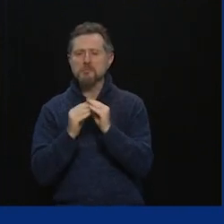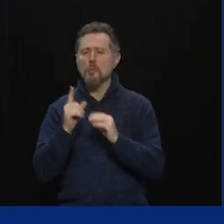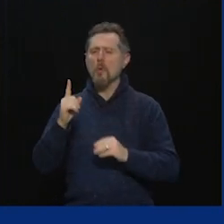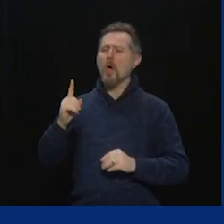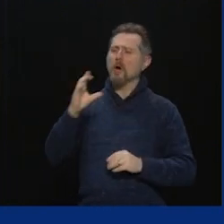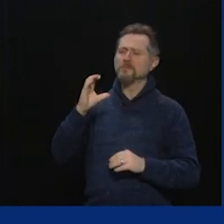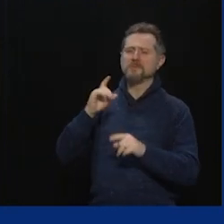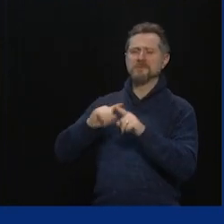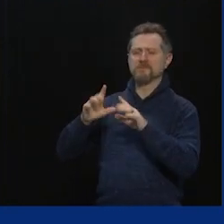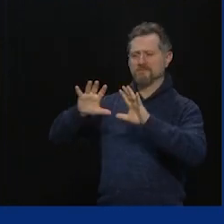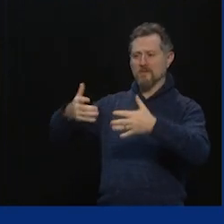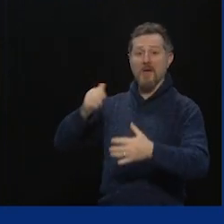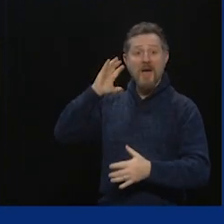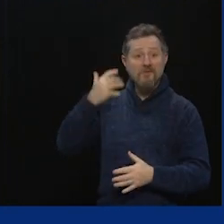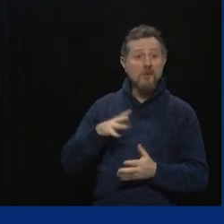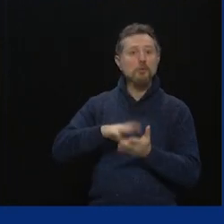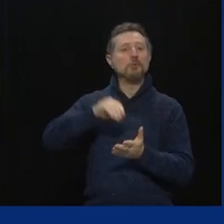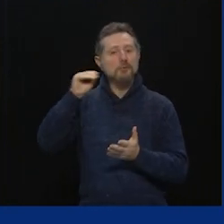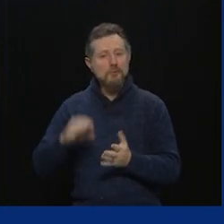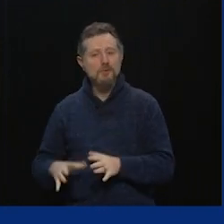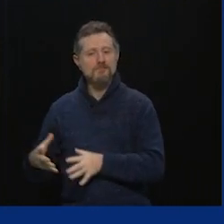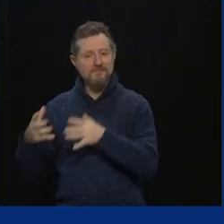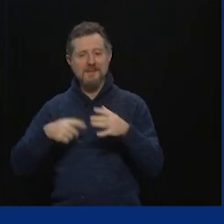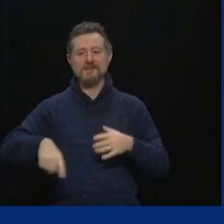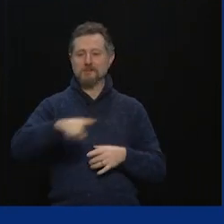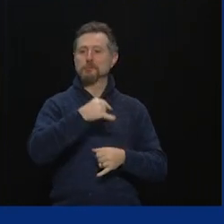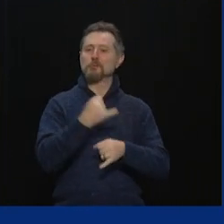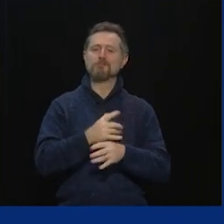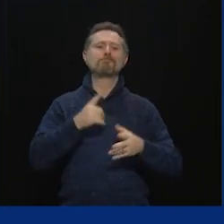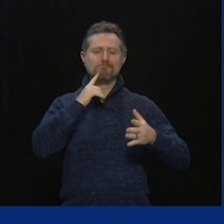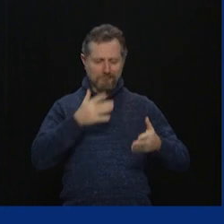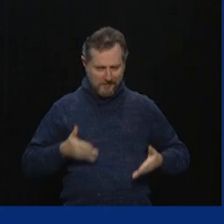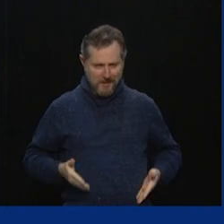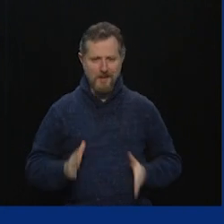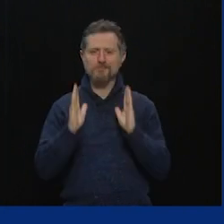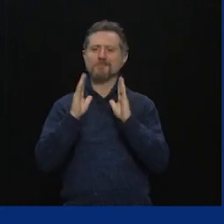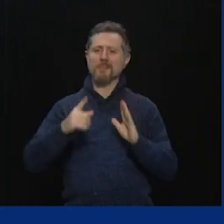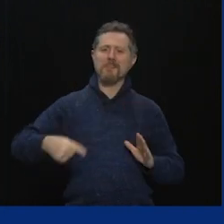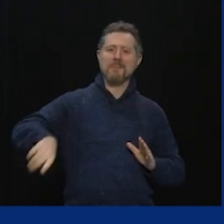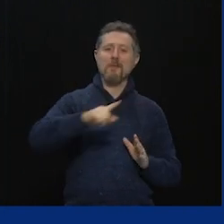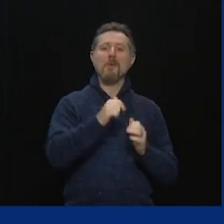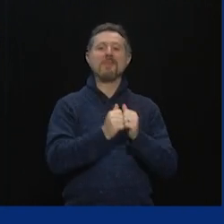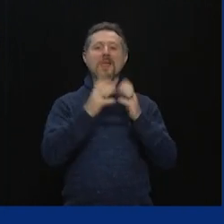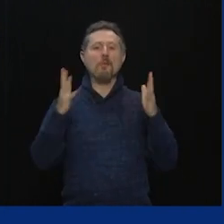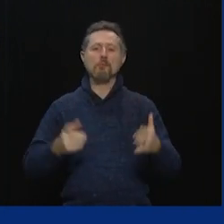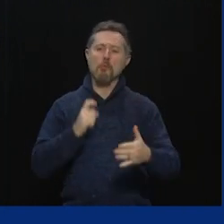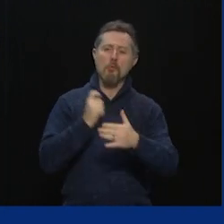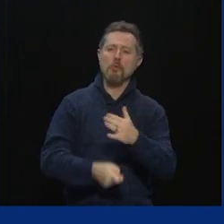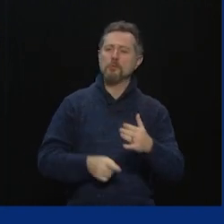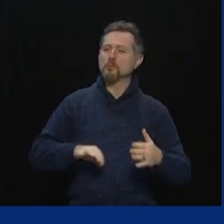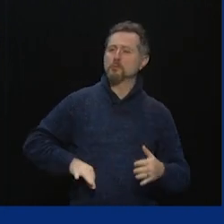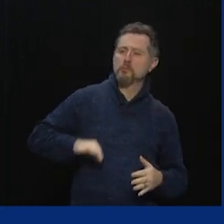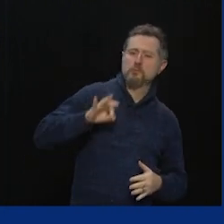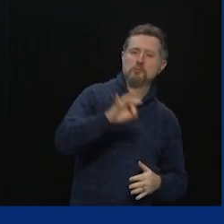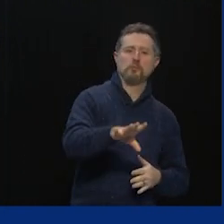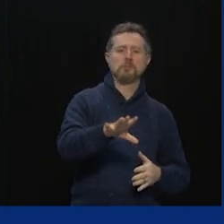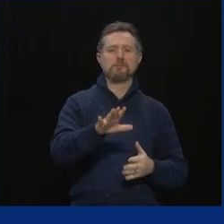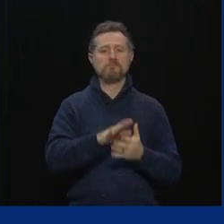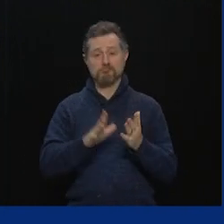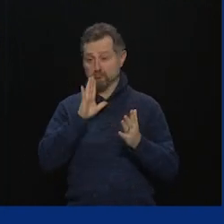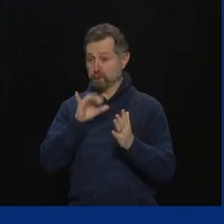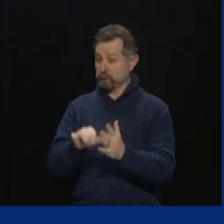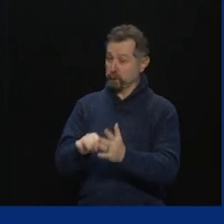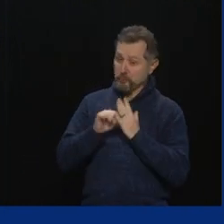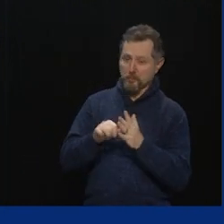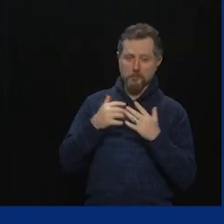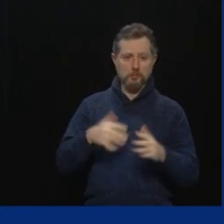students that this institution has admitted tuition-free. These are remarkable students, really, really impressive. They